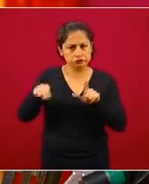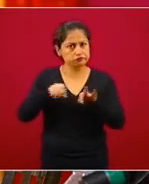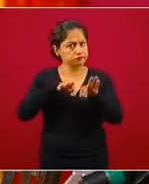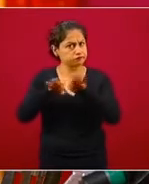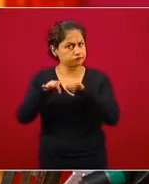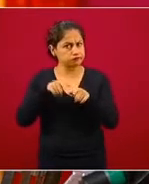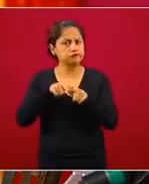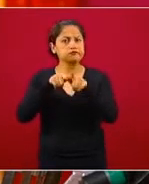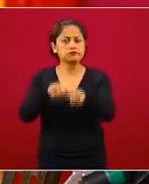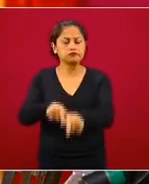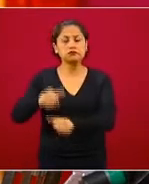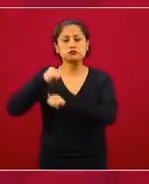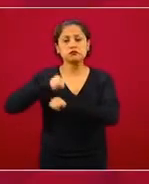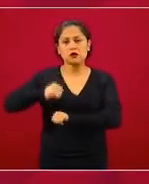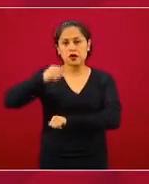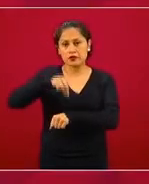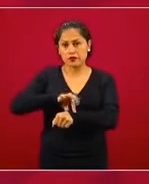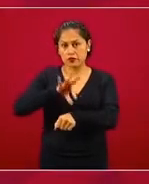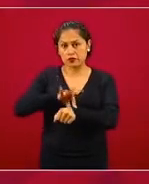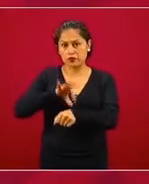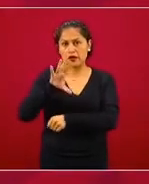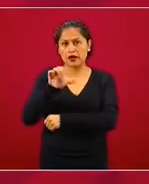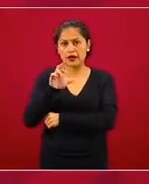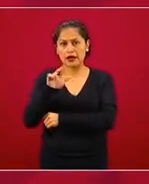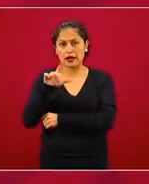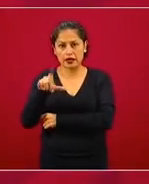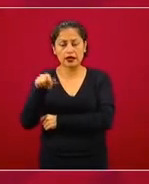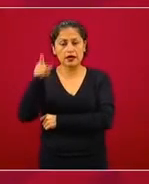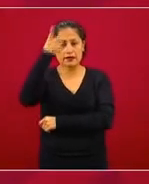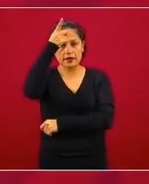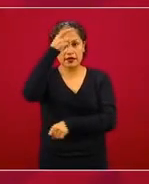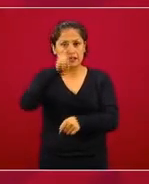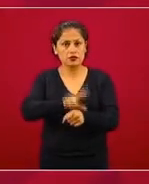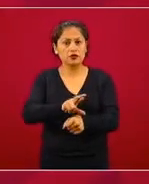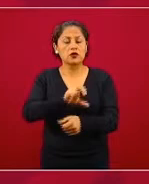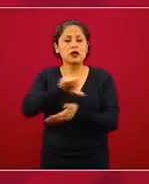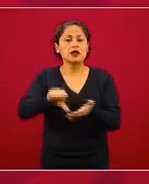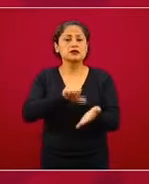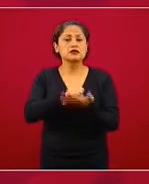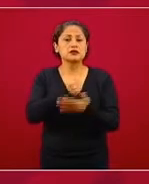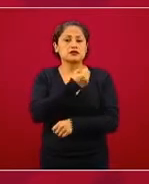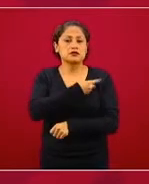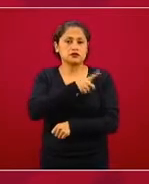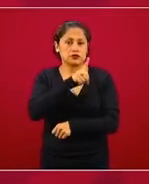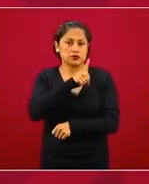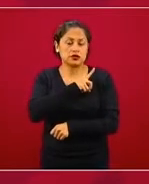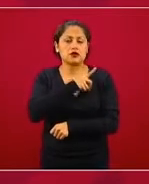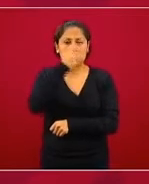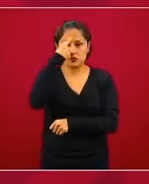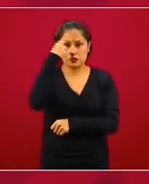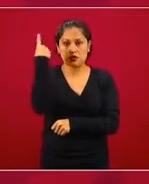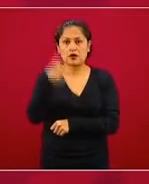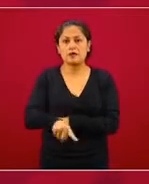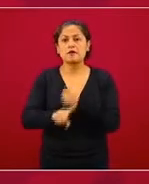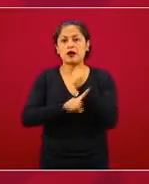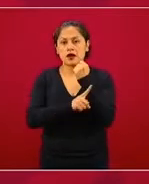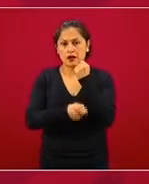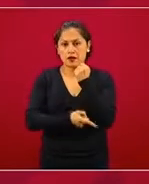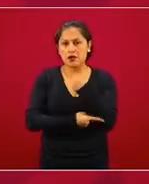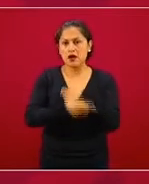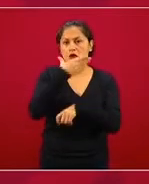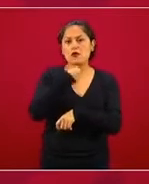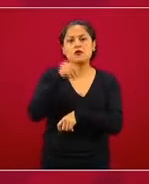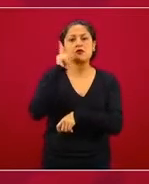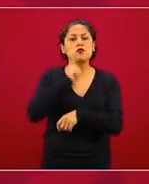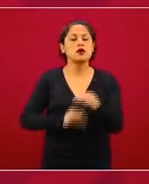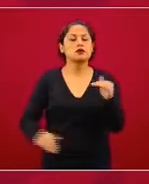cargo de la doctora planning Carla Berdichevsky, directora has del not Centro stopped. Nacional de Salud Reproductiva Health y activities, Equidad de including Género, preventive